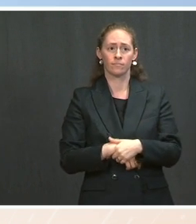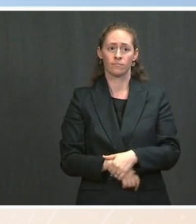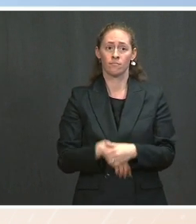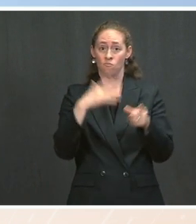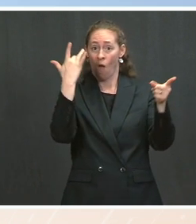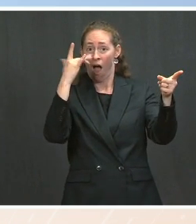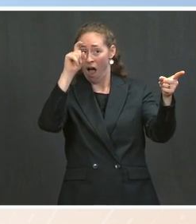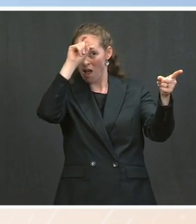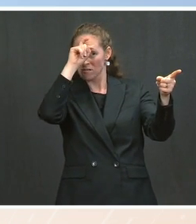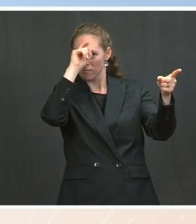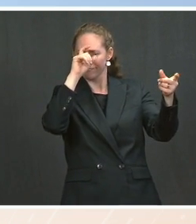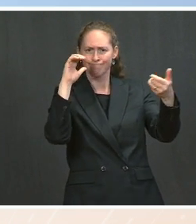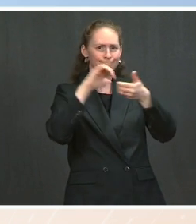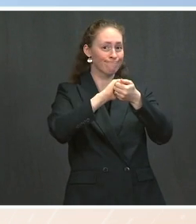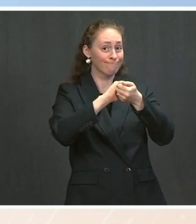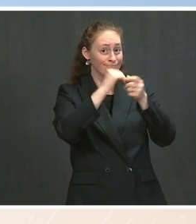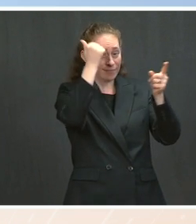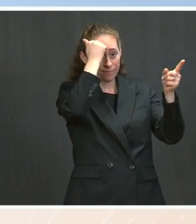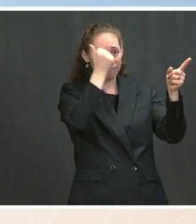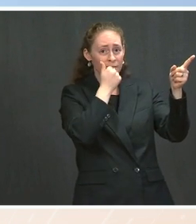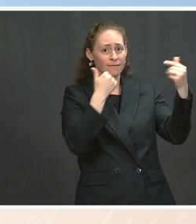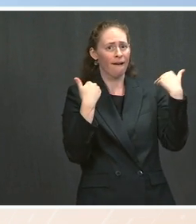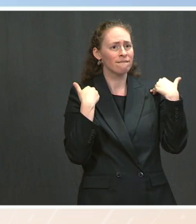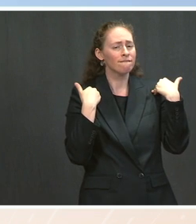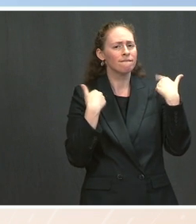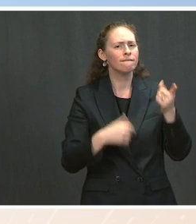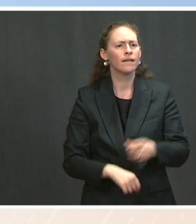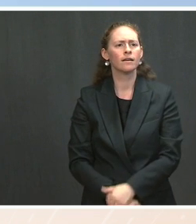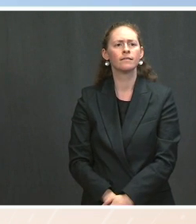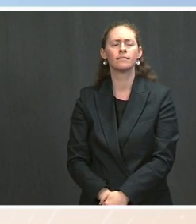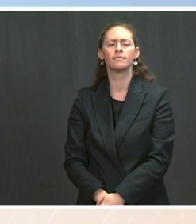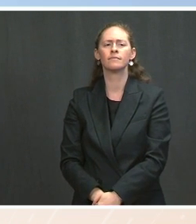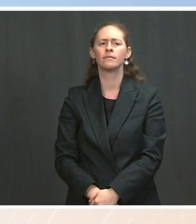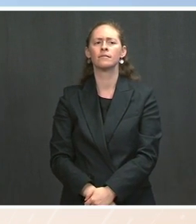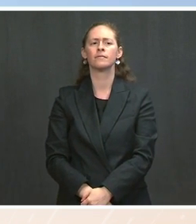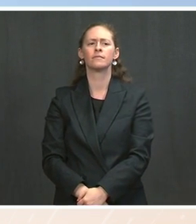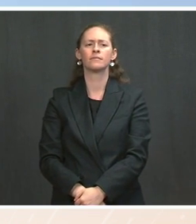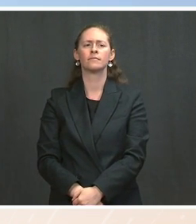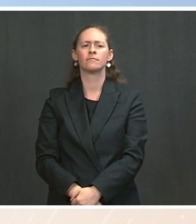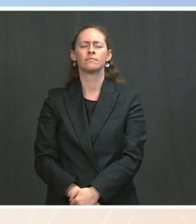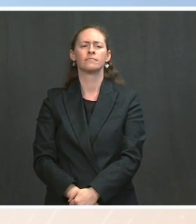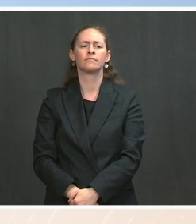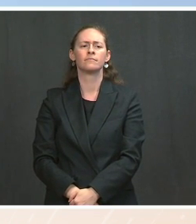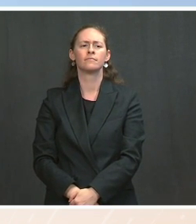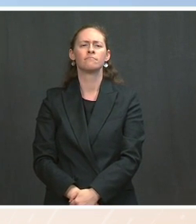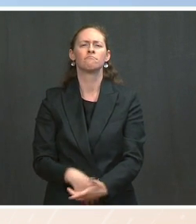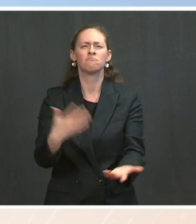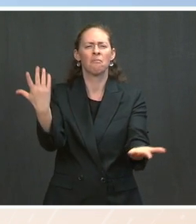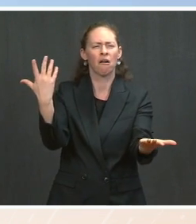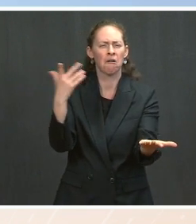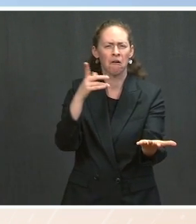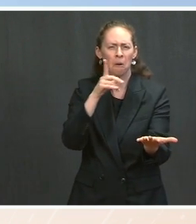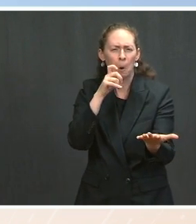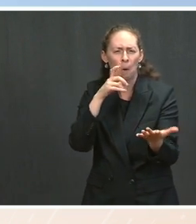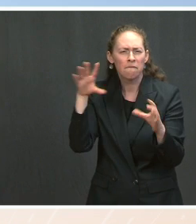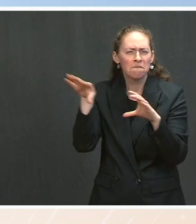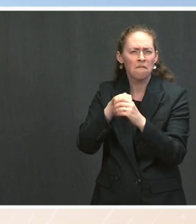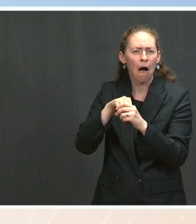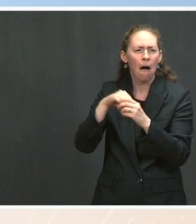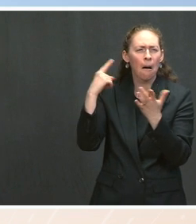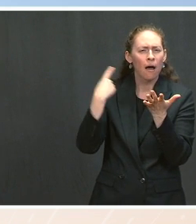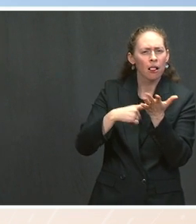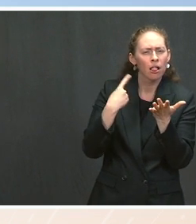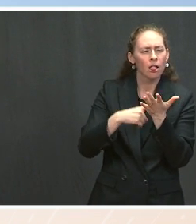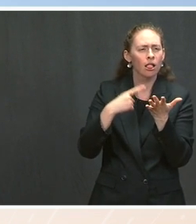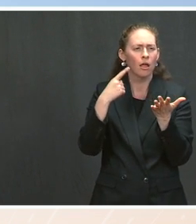these, the dozens of calls and who played what role. Mm-hmm. The president extended his sincere gratitude to President al-Sisi and the